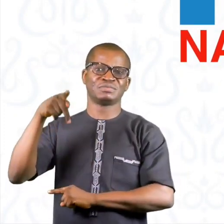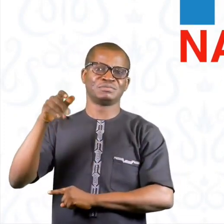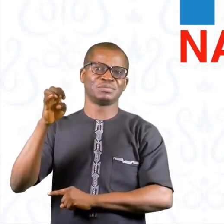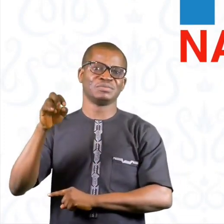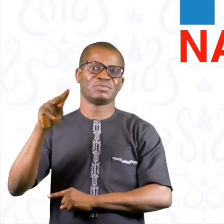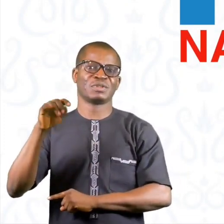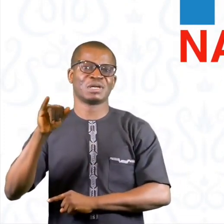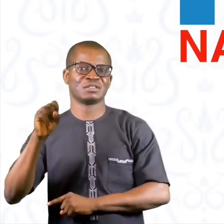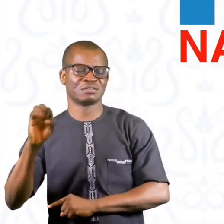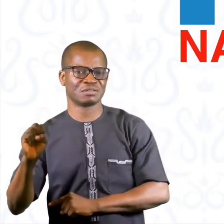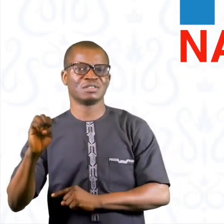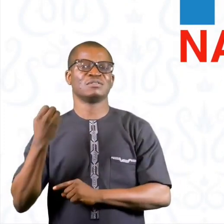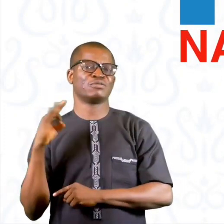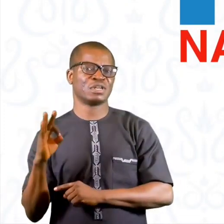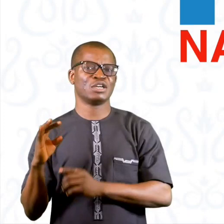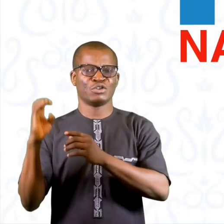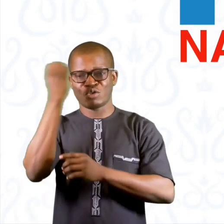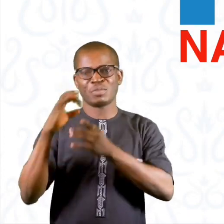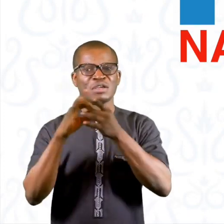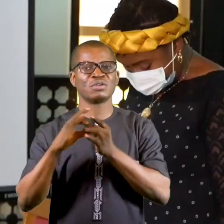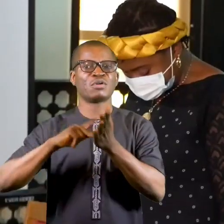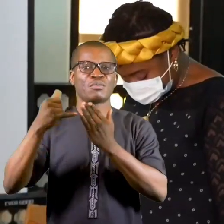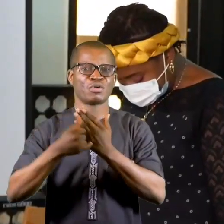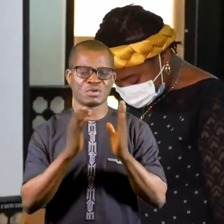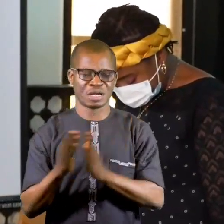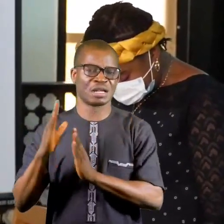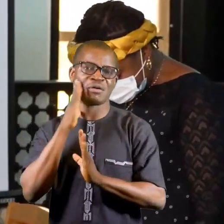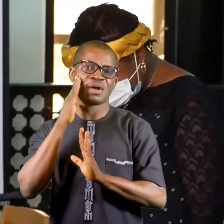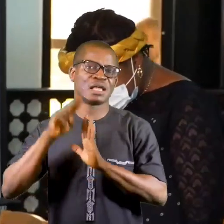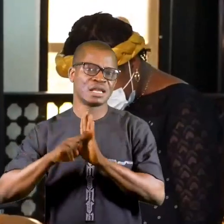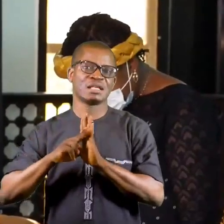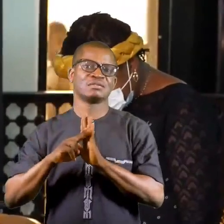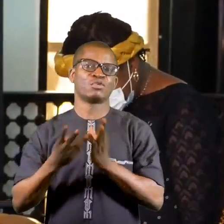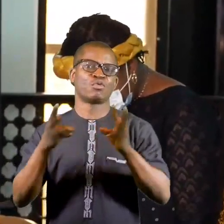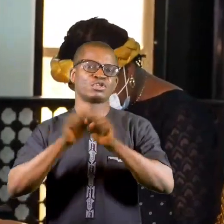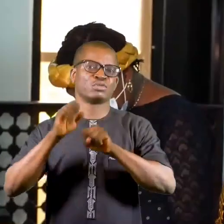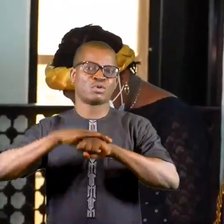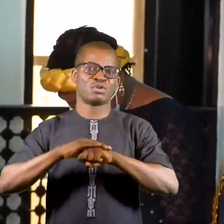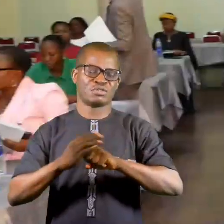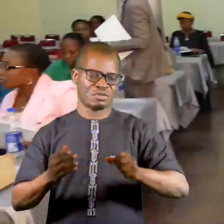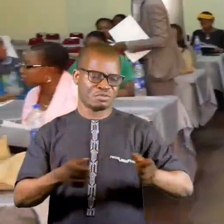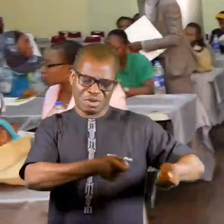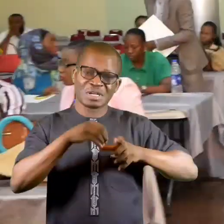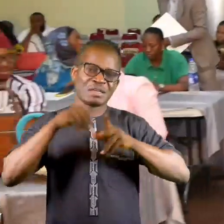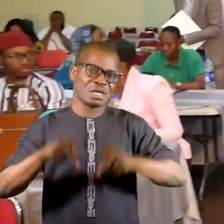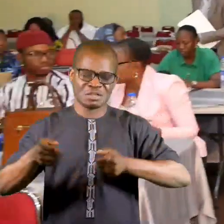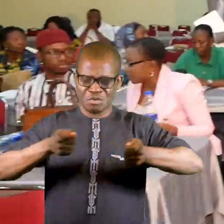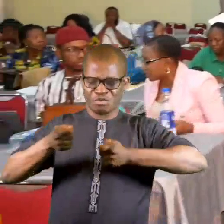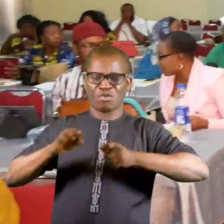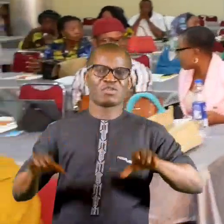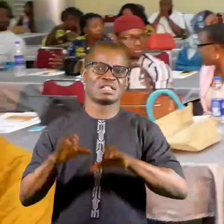Expertise France, a European Union-funded project, organized a sensitization workshop on the Trafficking in Persons Control of Activities